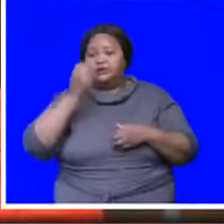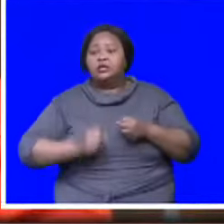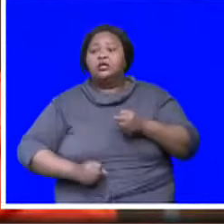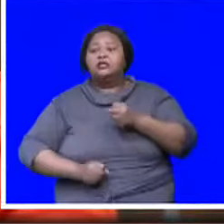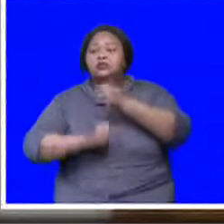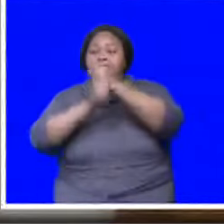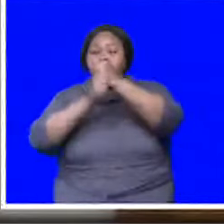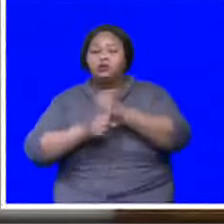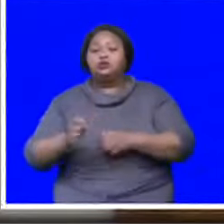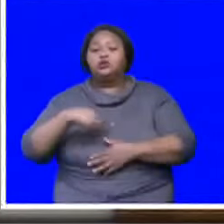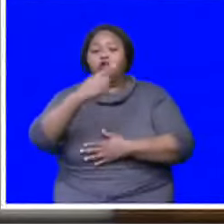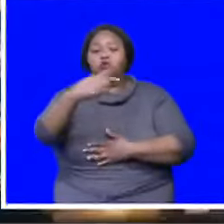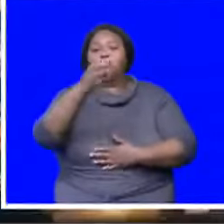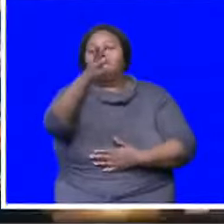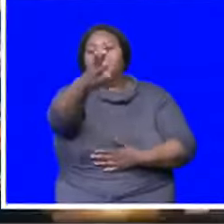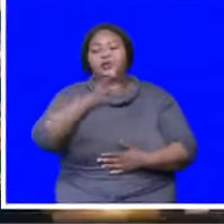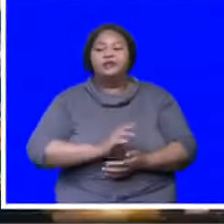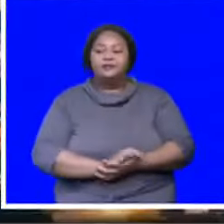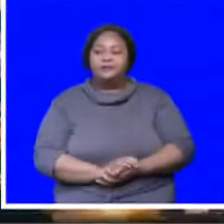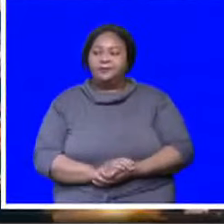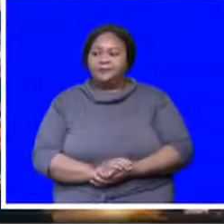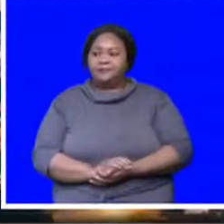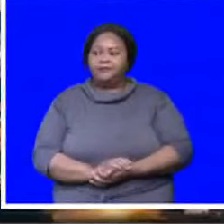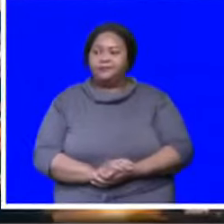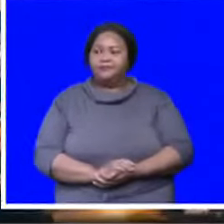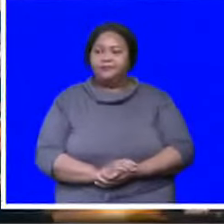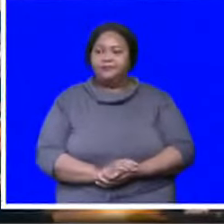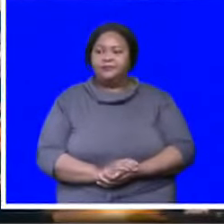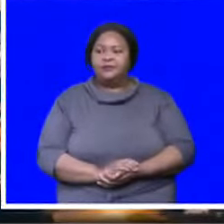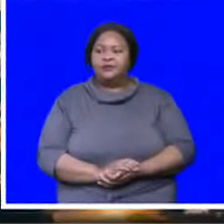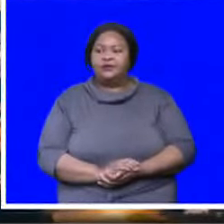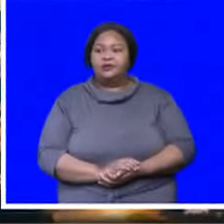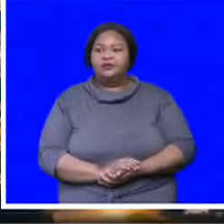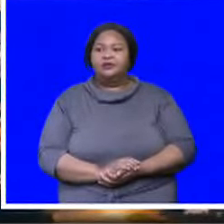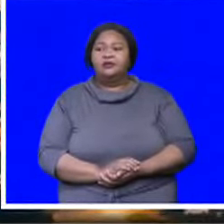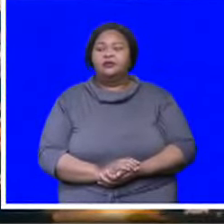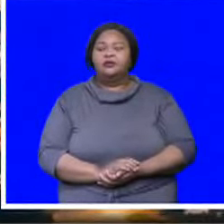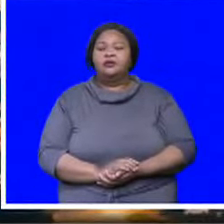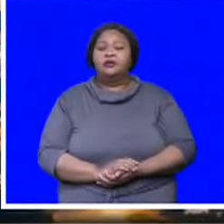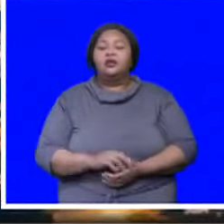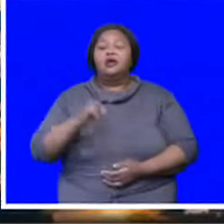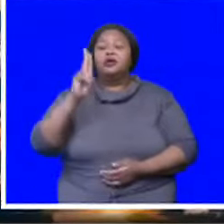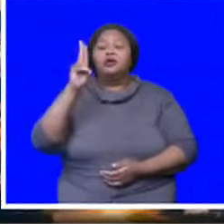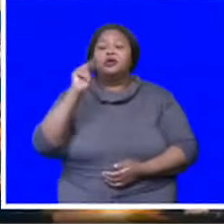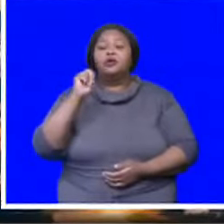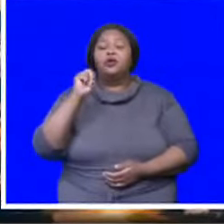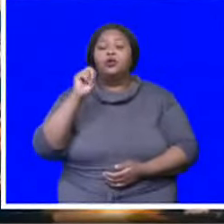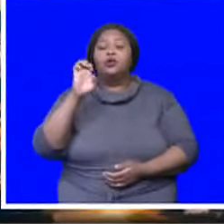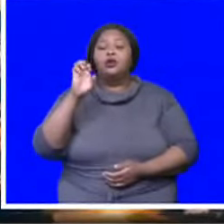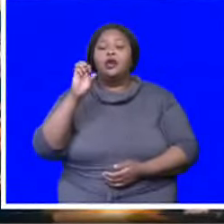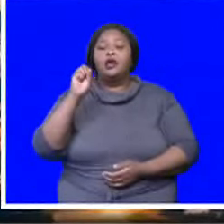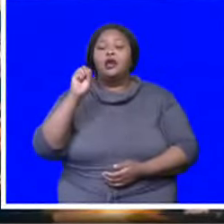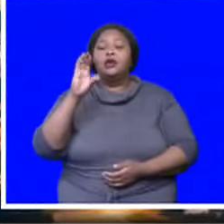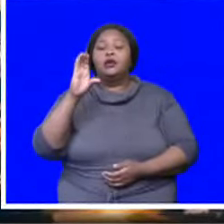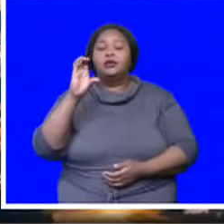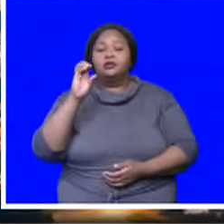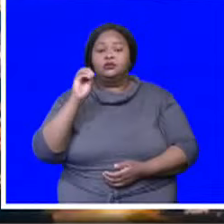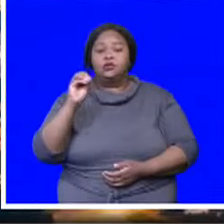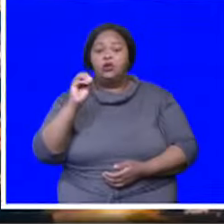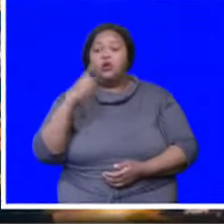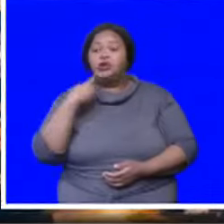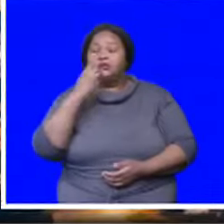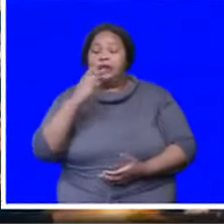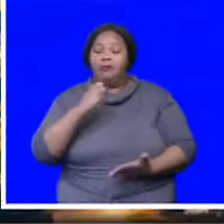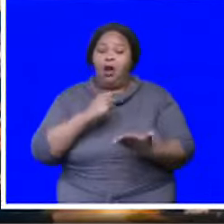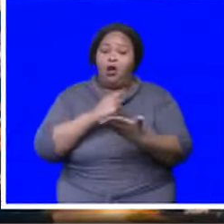Fortune Dlangamandla, Babane. The United Nations Educational, Scientific and Cultural Organization says